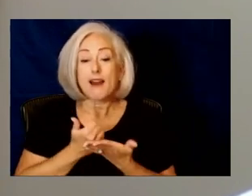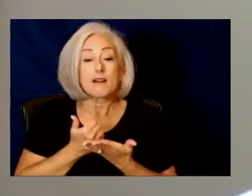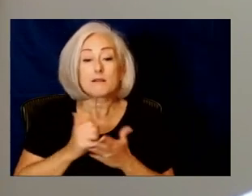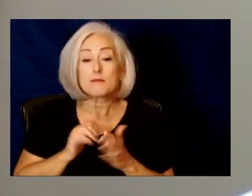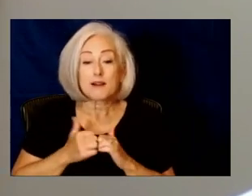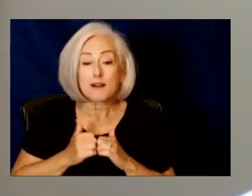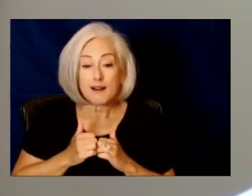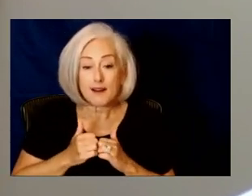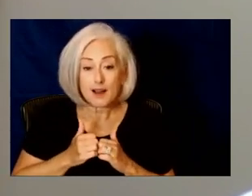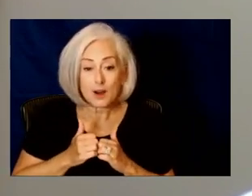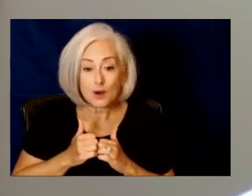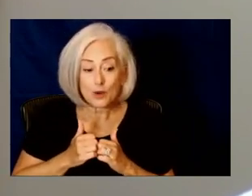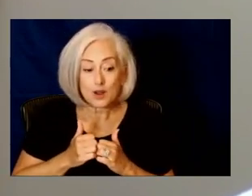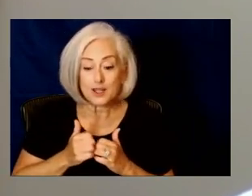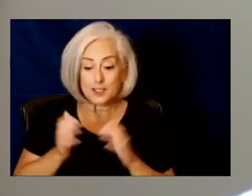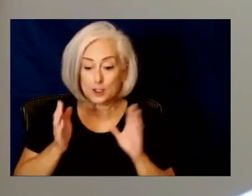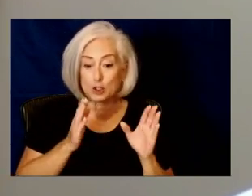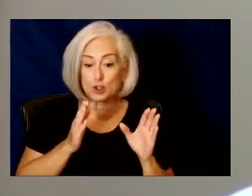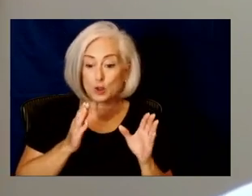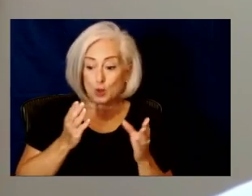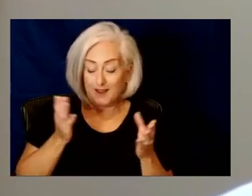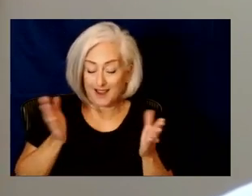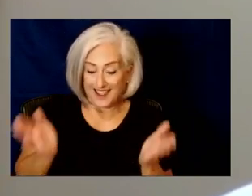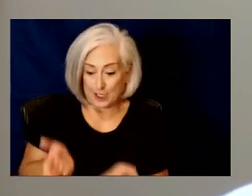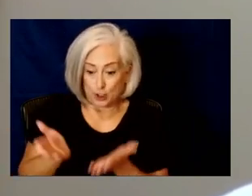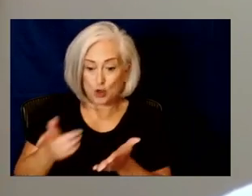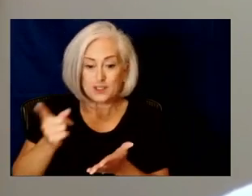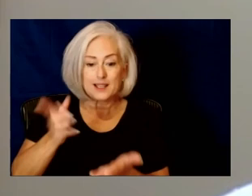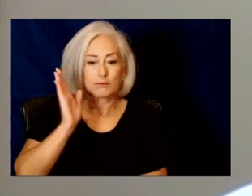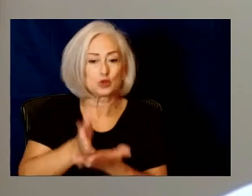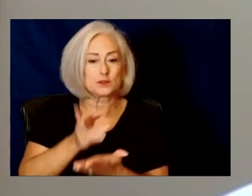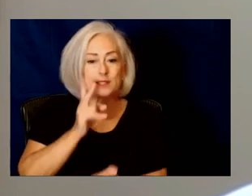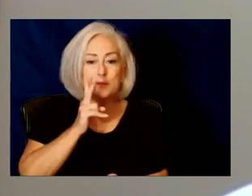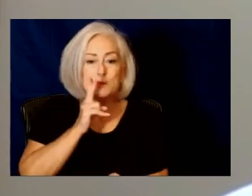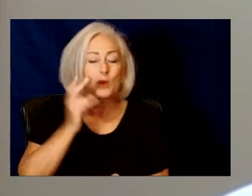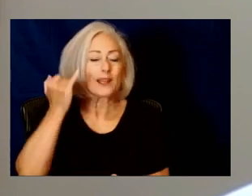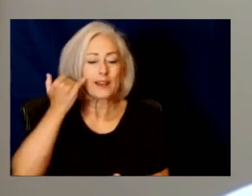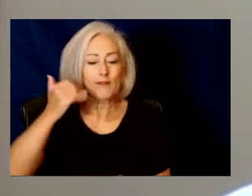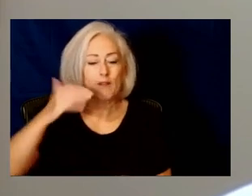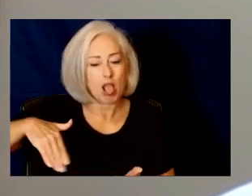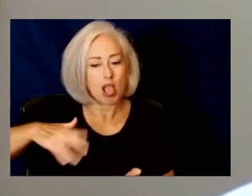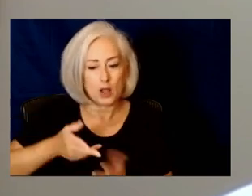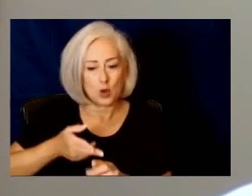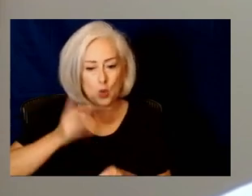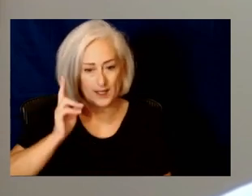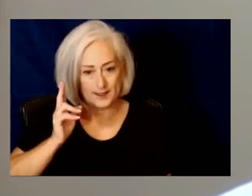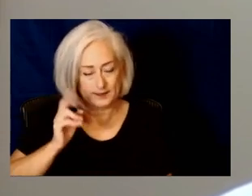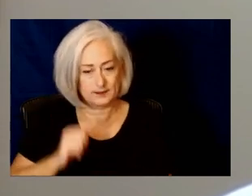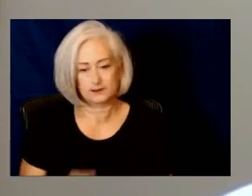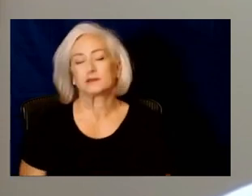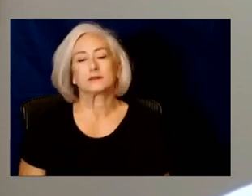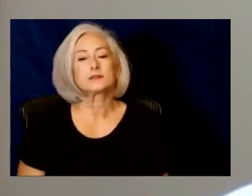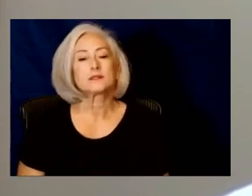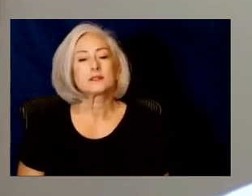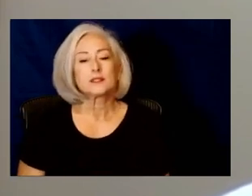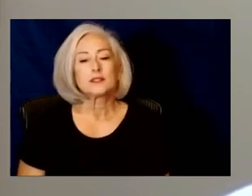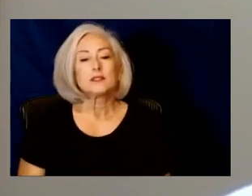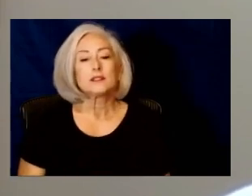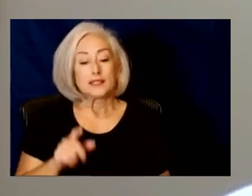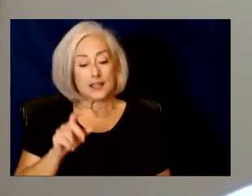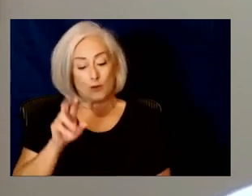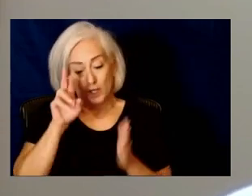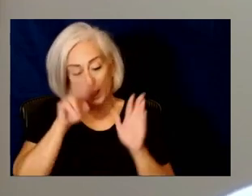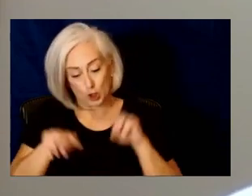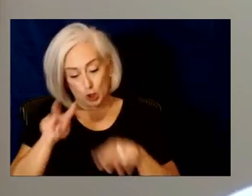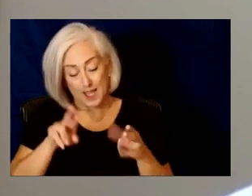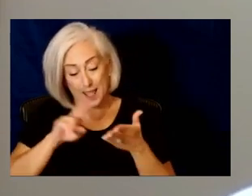for smoking cessation if they haven't quit already. And you know, looking at some of the research and studies,